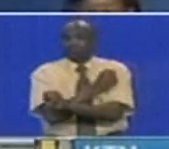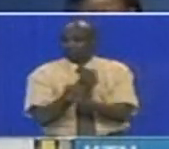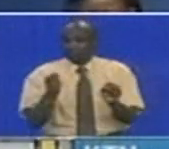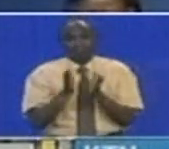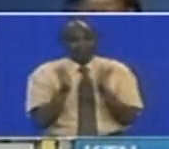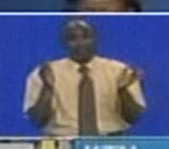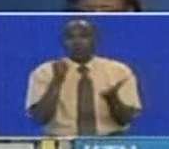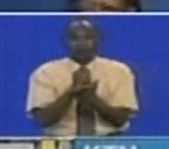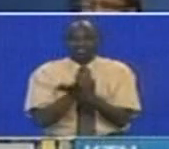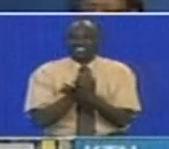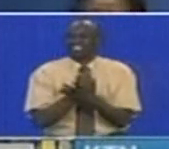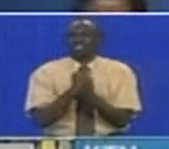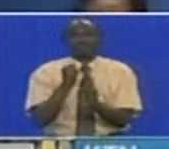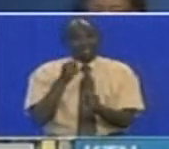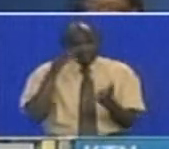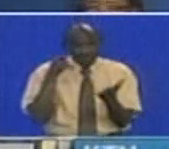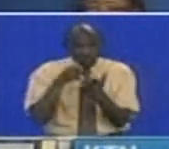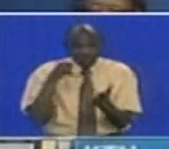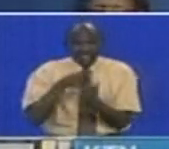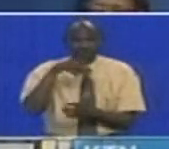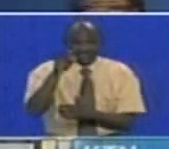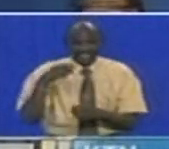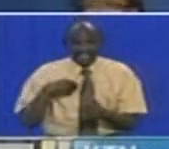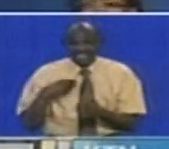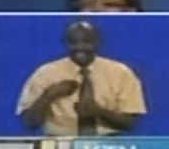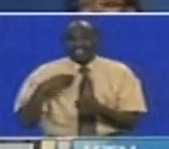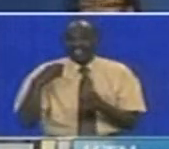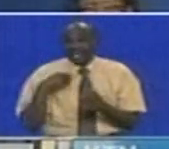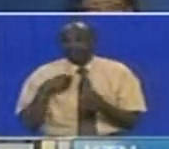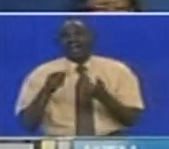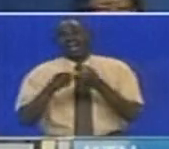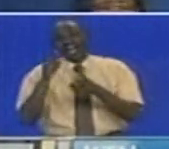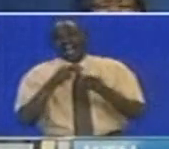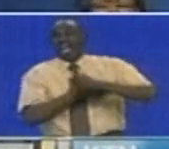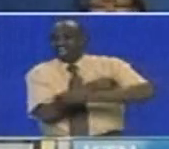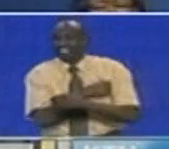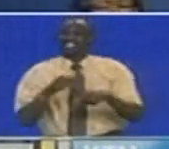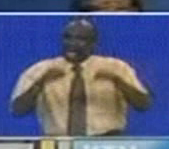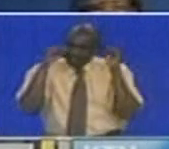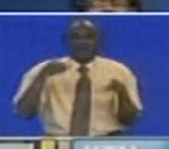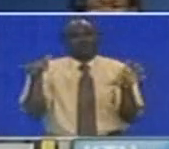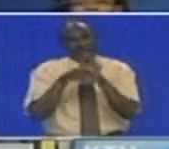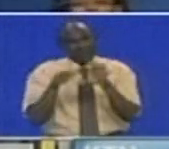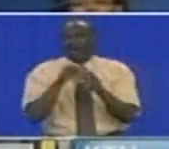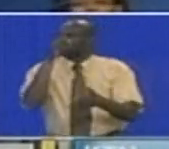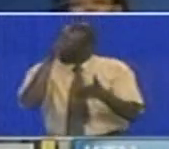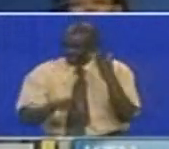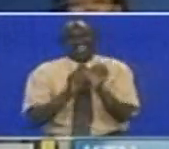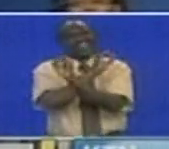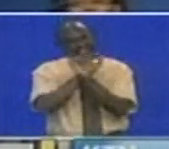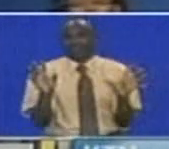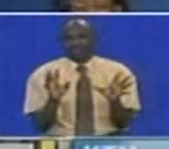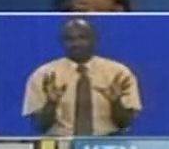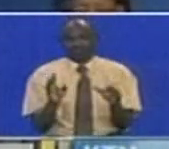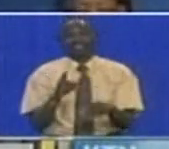office at all, including even a cattle dip chairman or member, nothing. When we